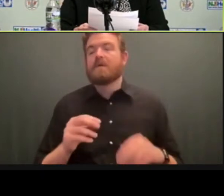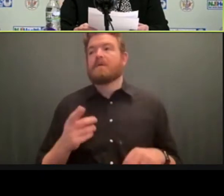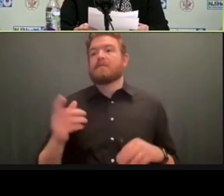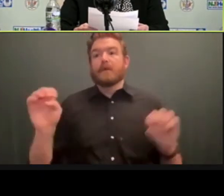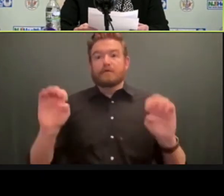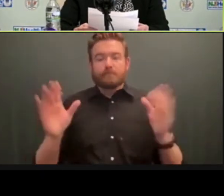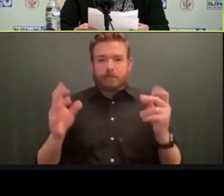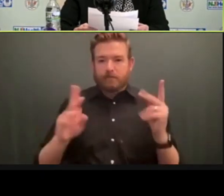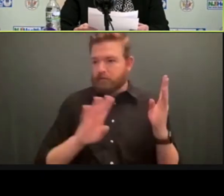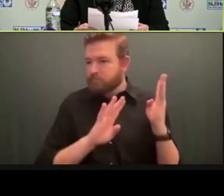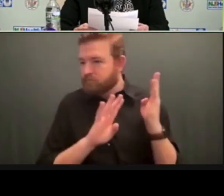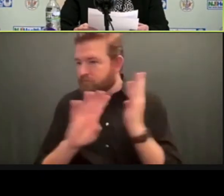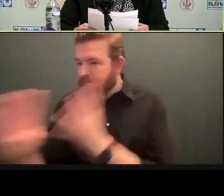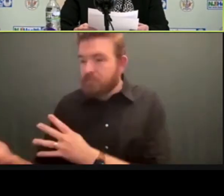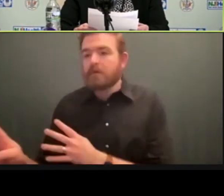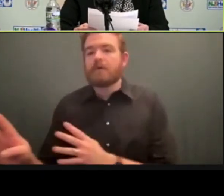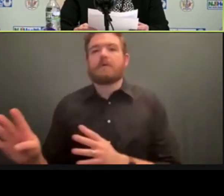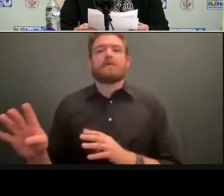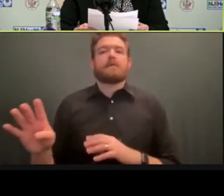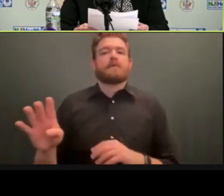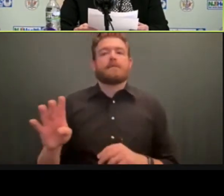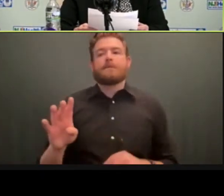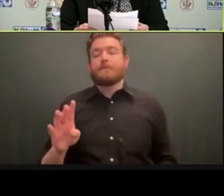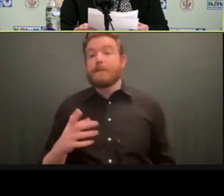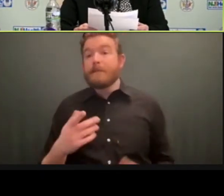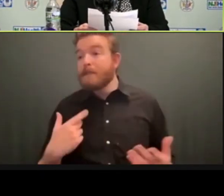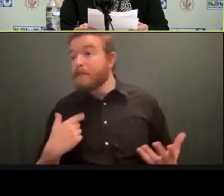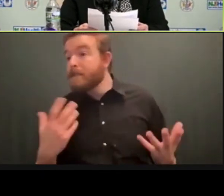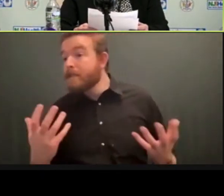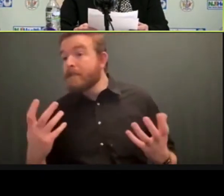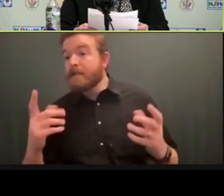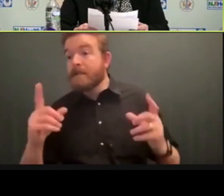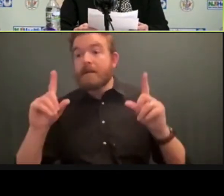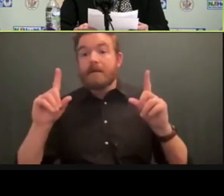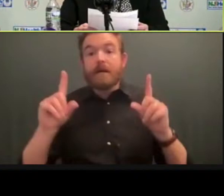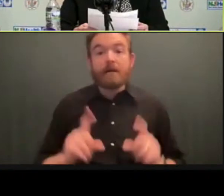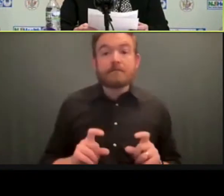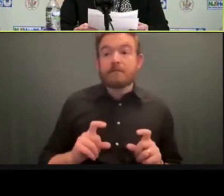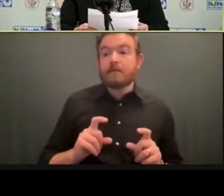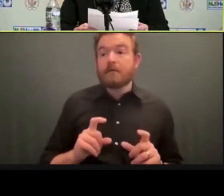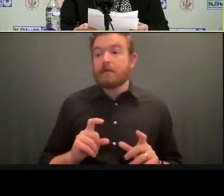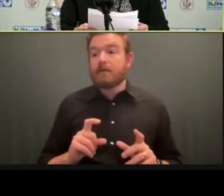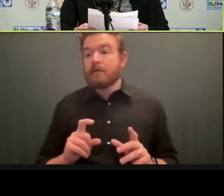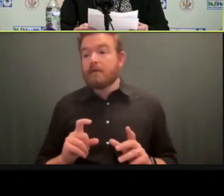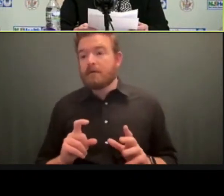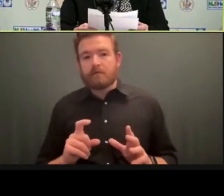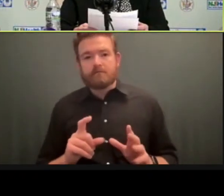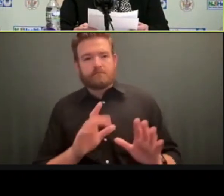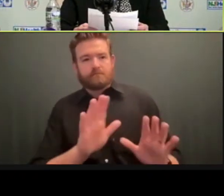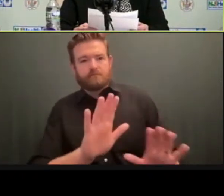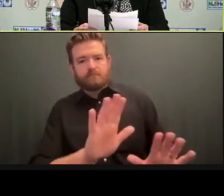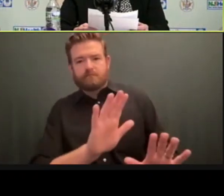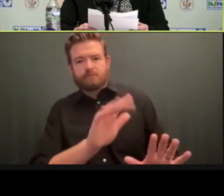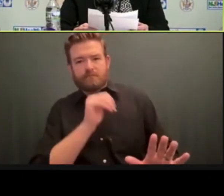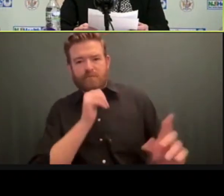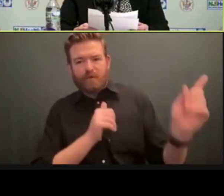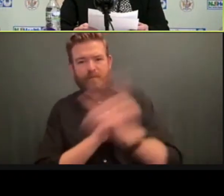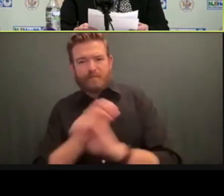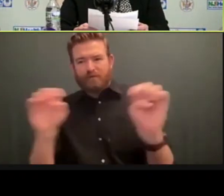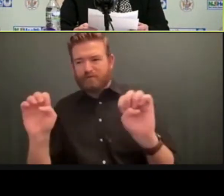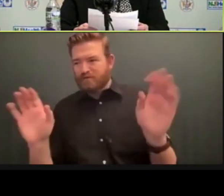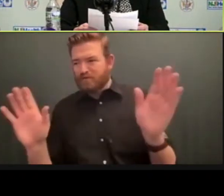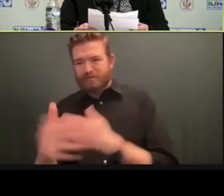non-emergency COVID-19 testing. The emergency rooms are not COVID testing sites. Please go to the